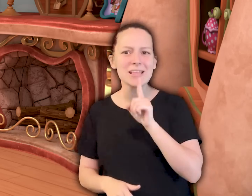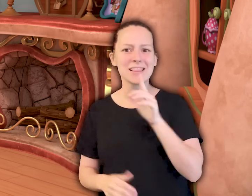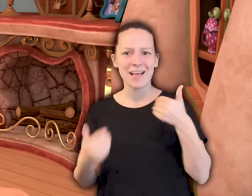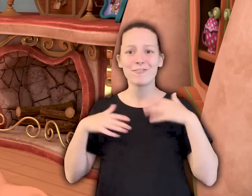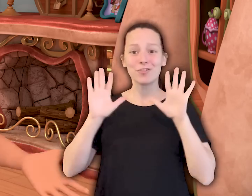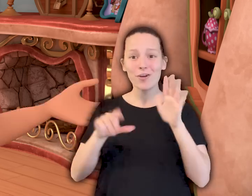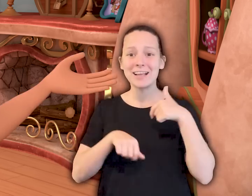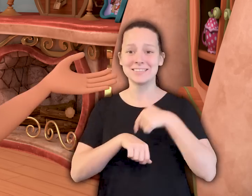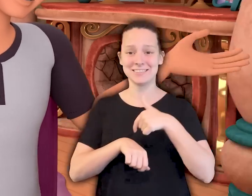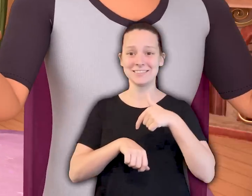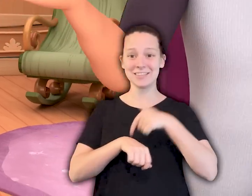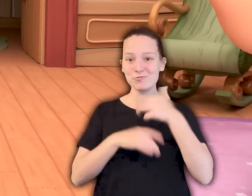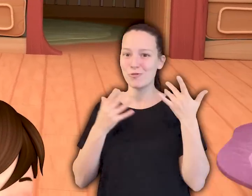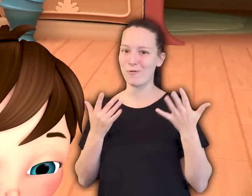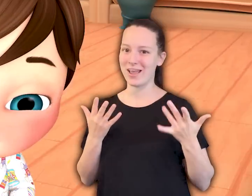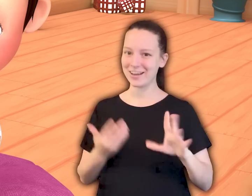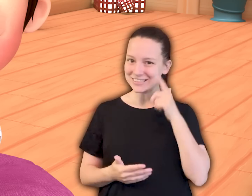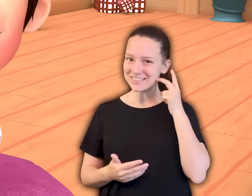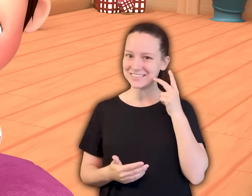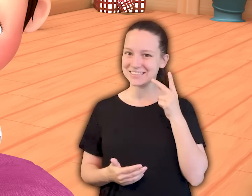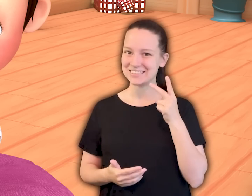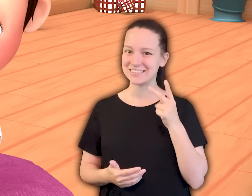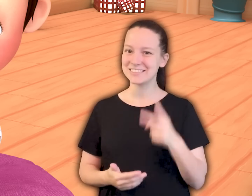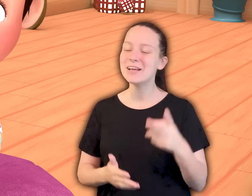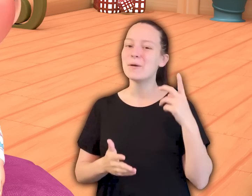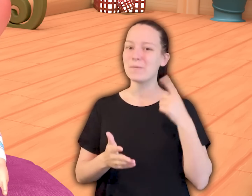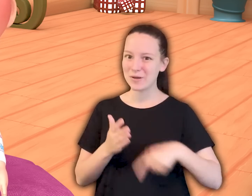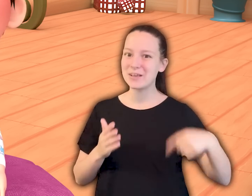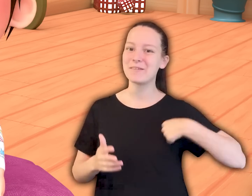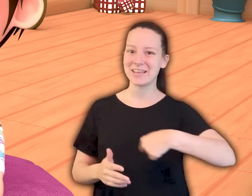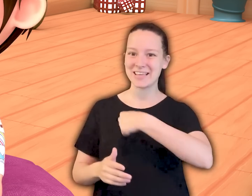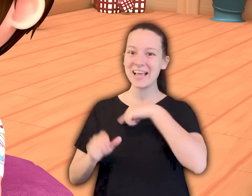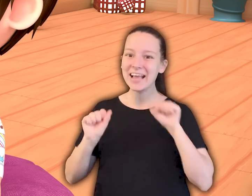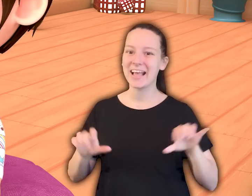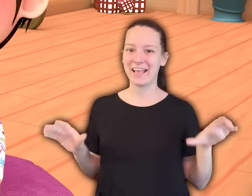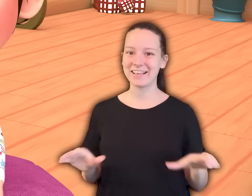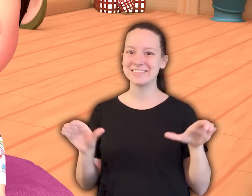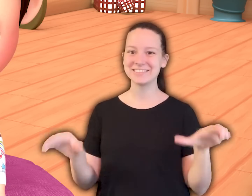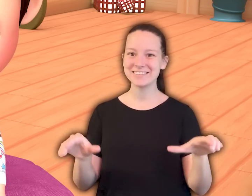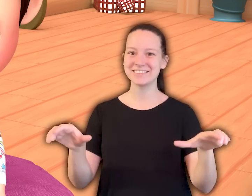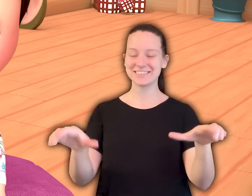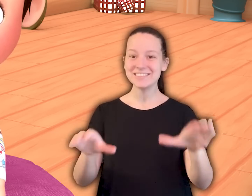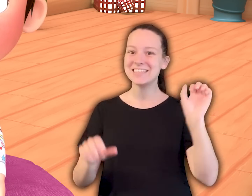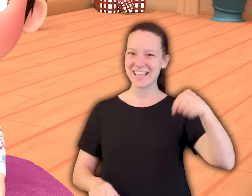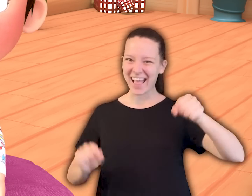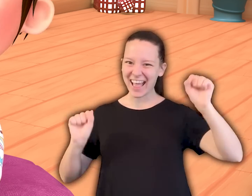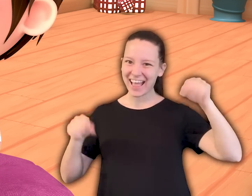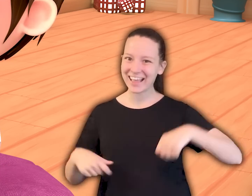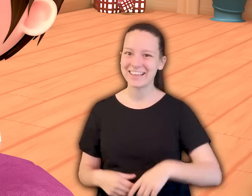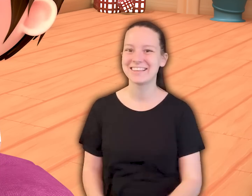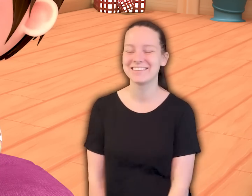have a great time time just wait and see what we can do